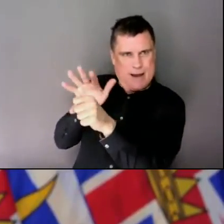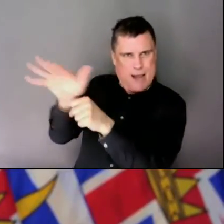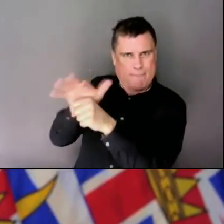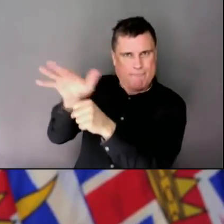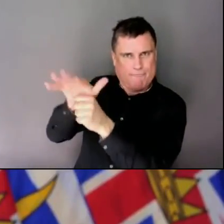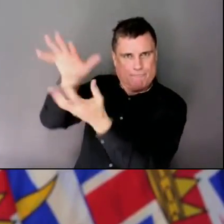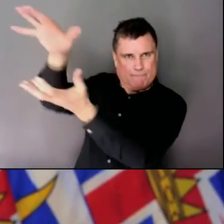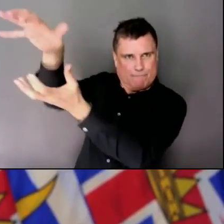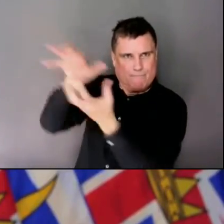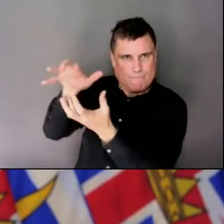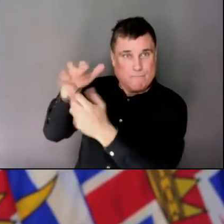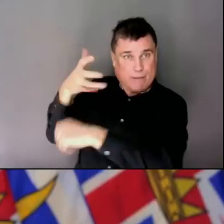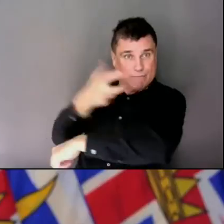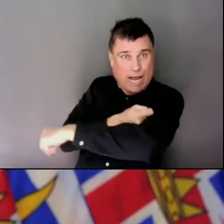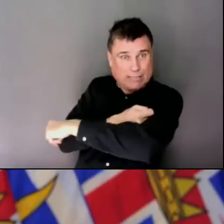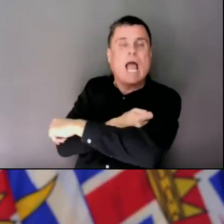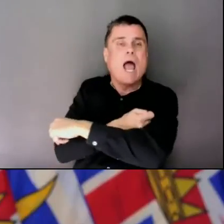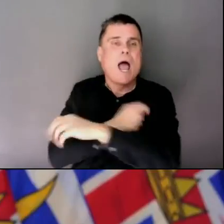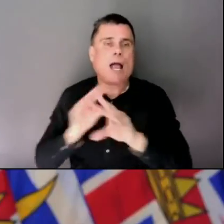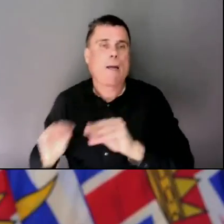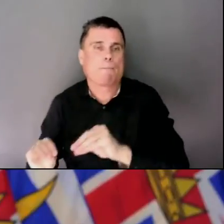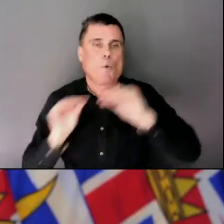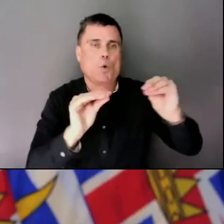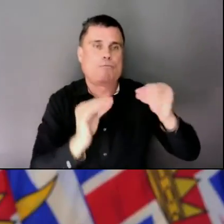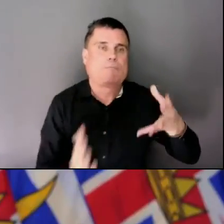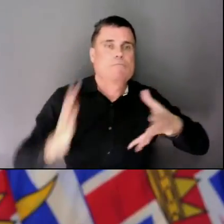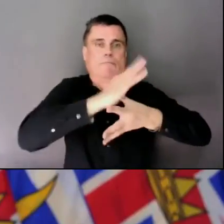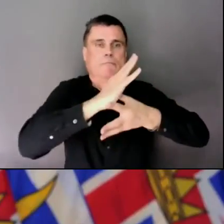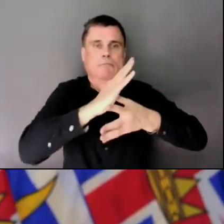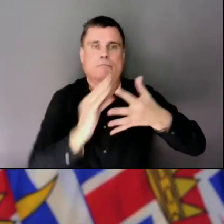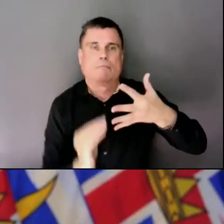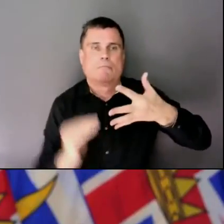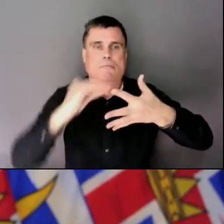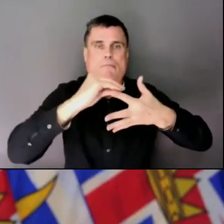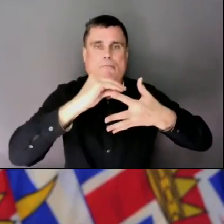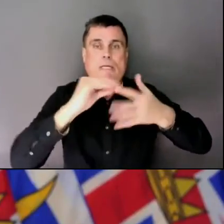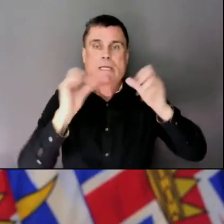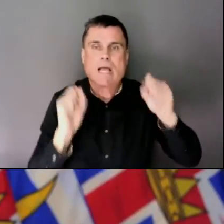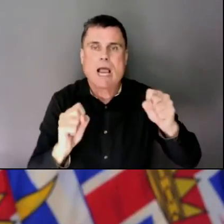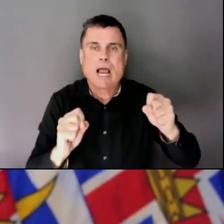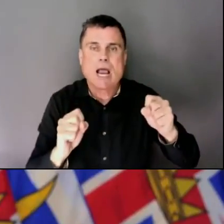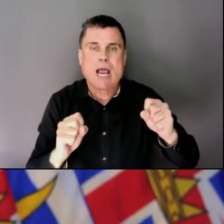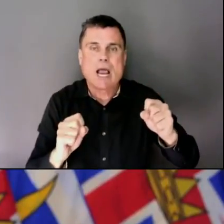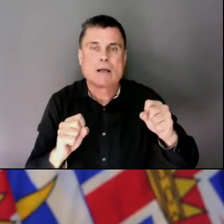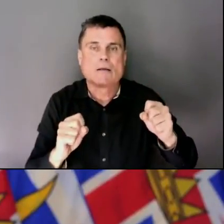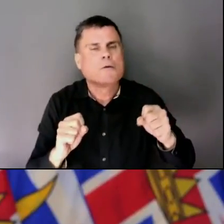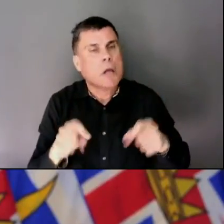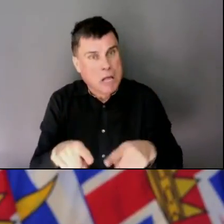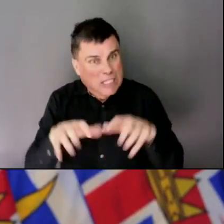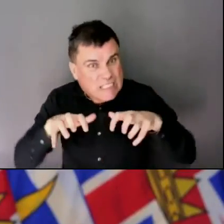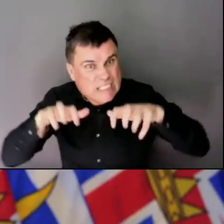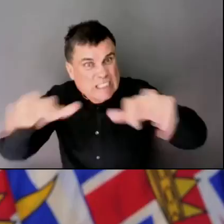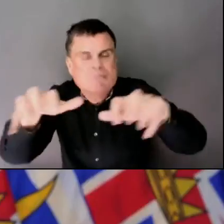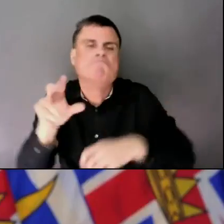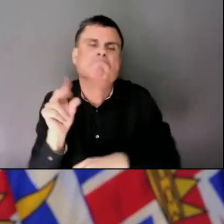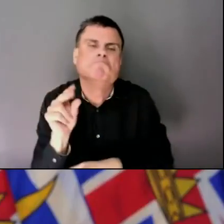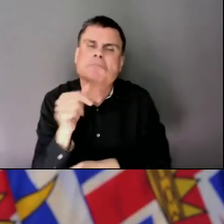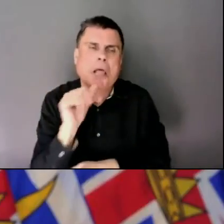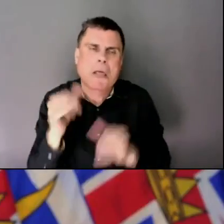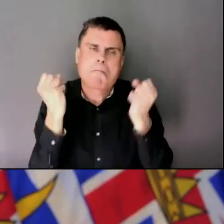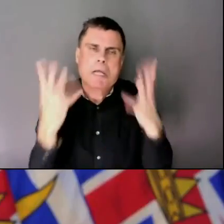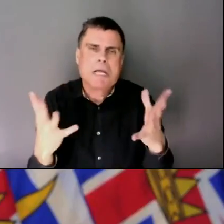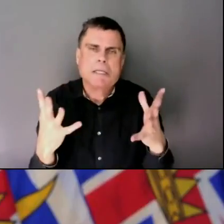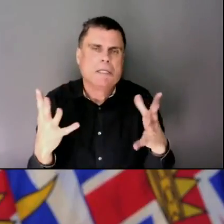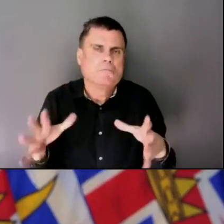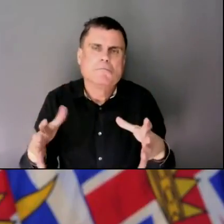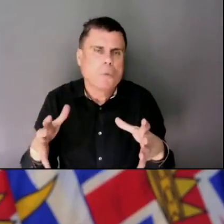that relatively small group of medically fragile people who are at that increased risk. I think we need to make it very clear,